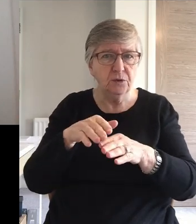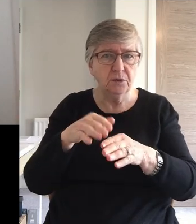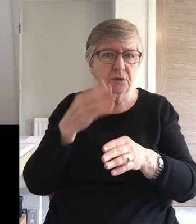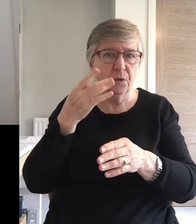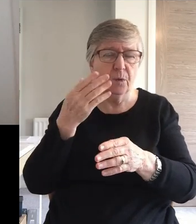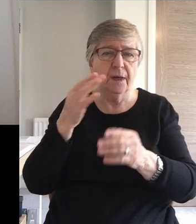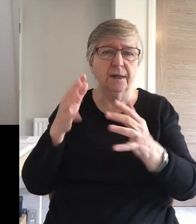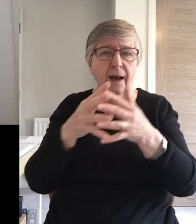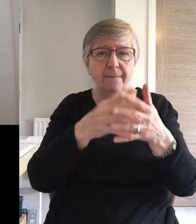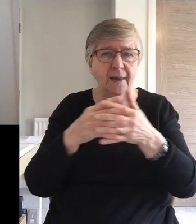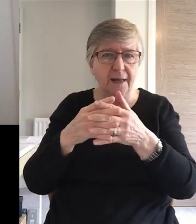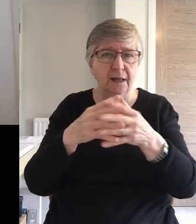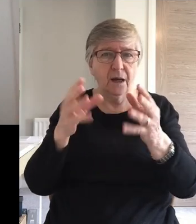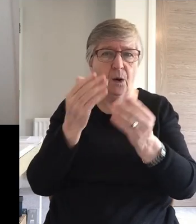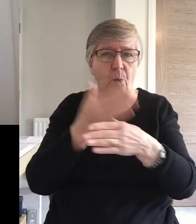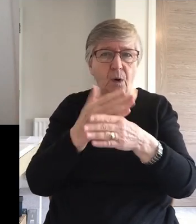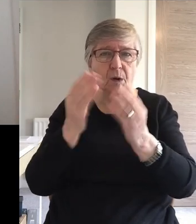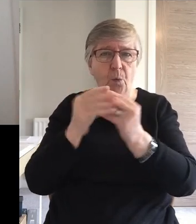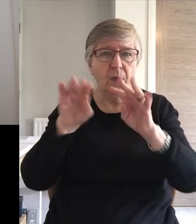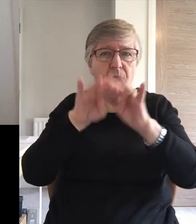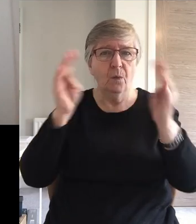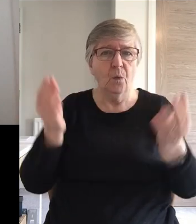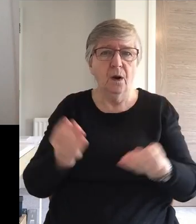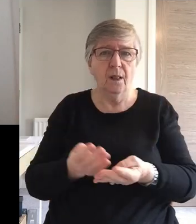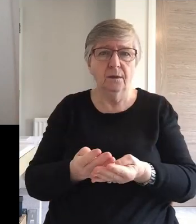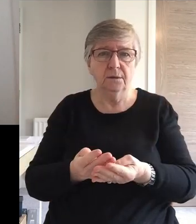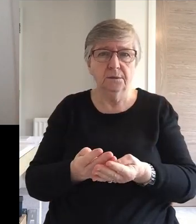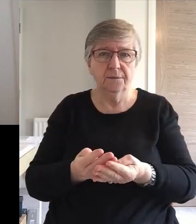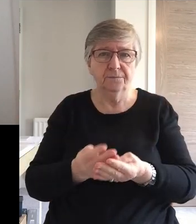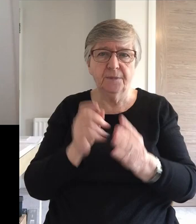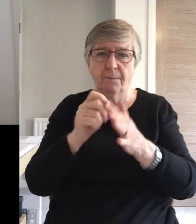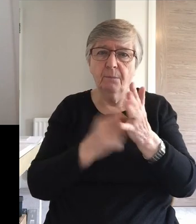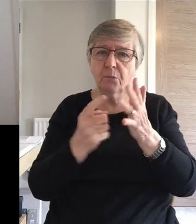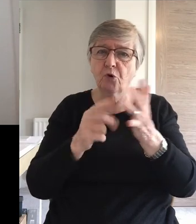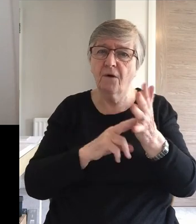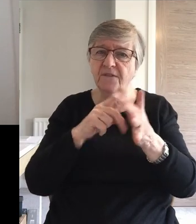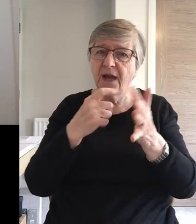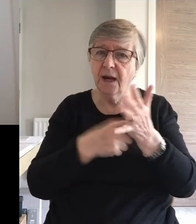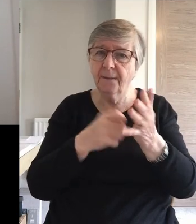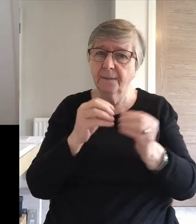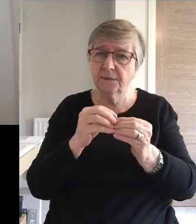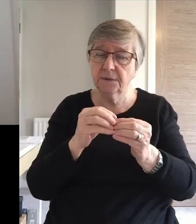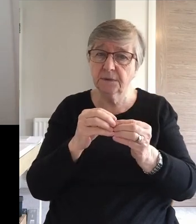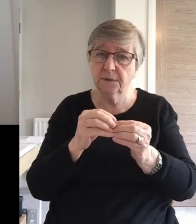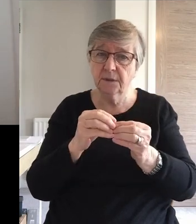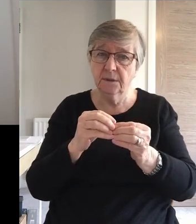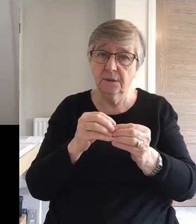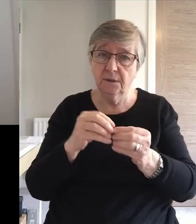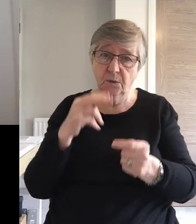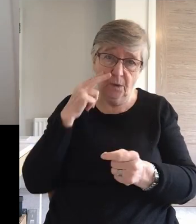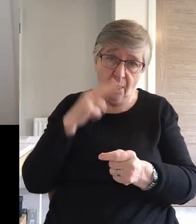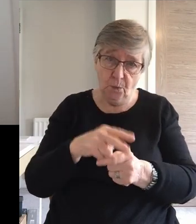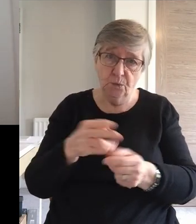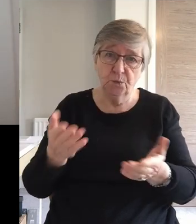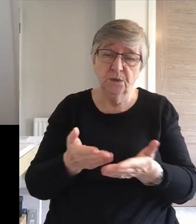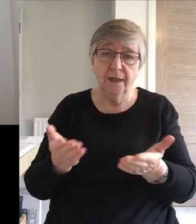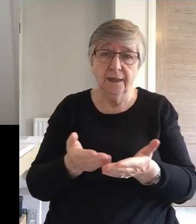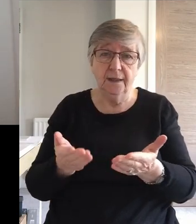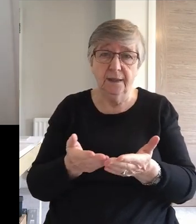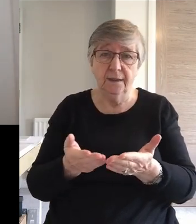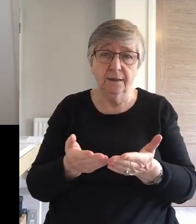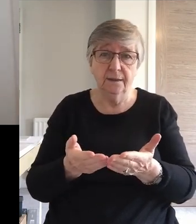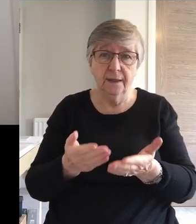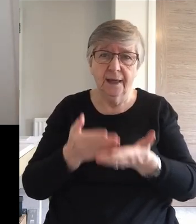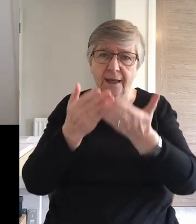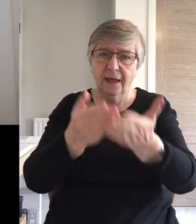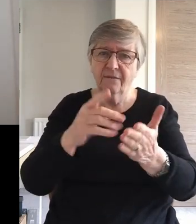global community. In terms of Proverbs, which we're looking at in our services just now,